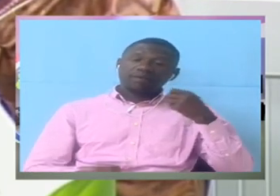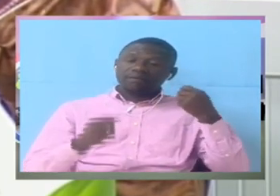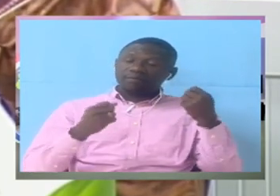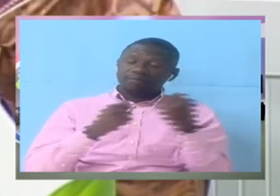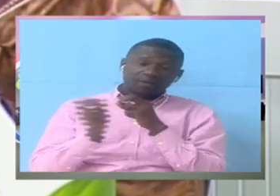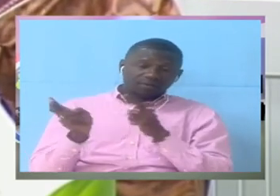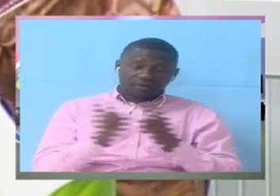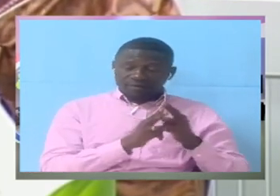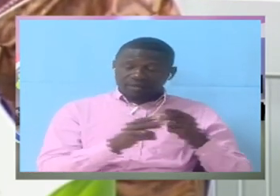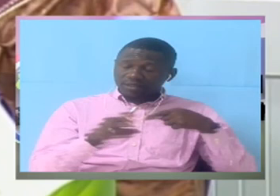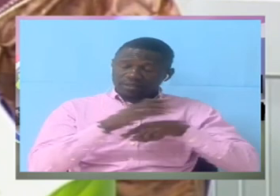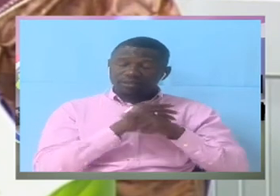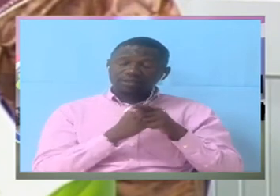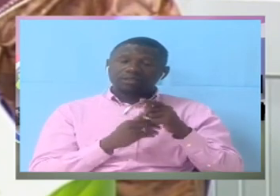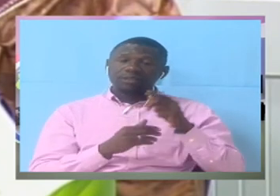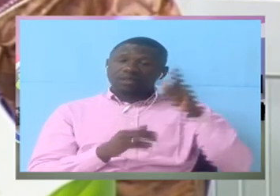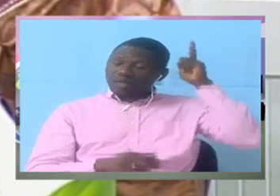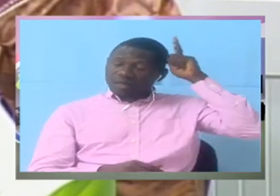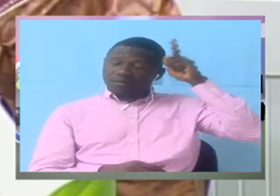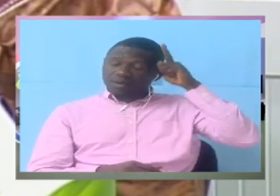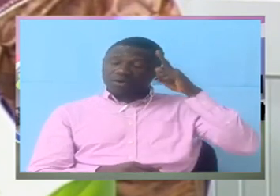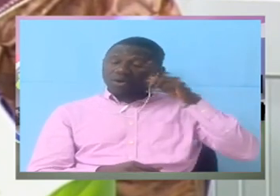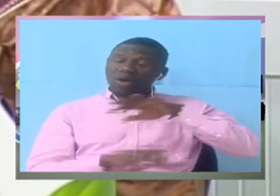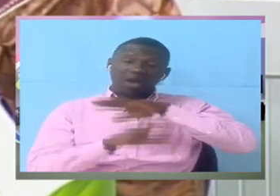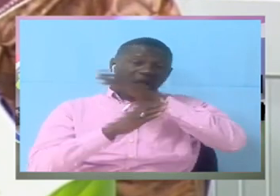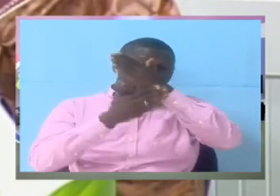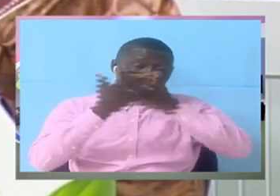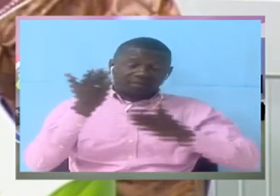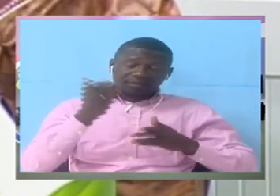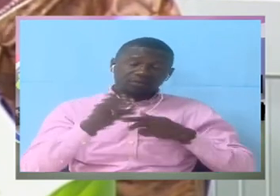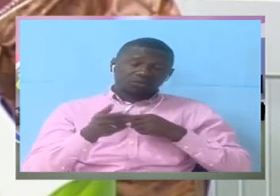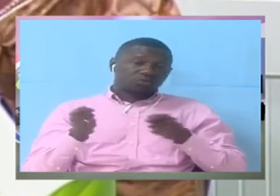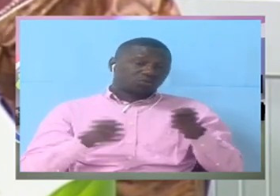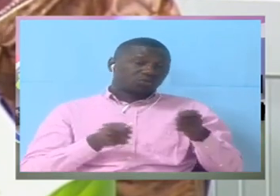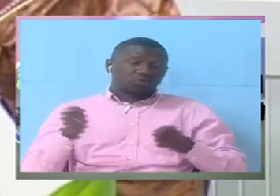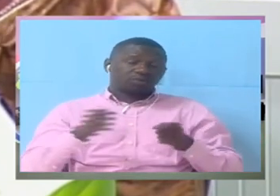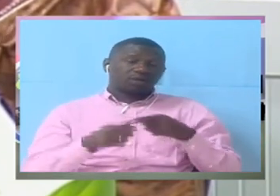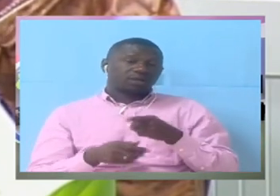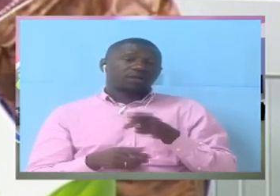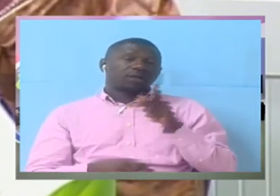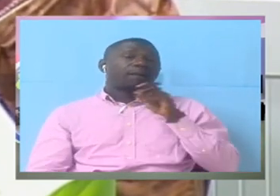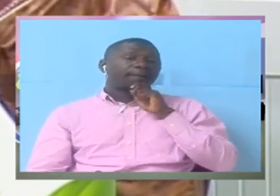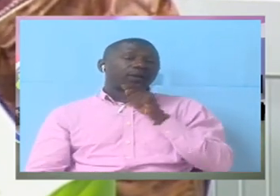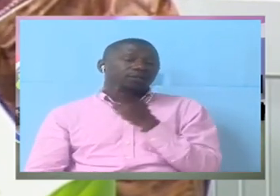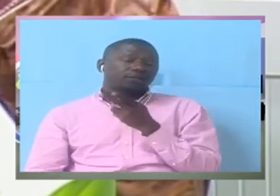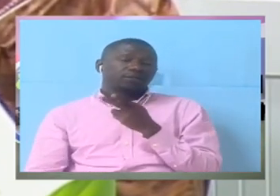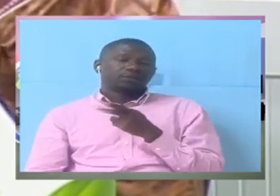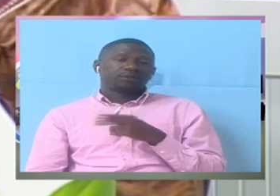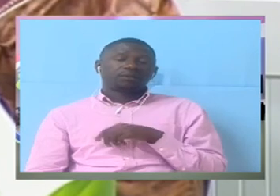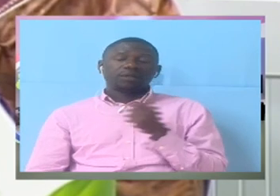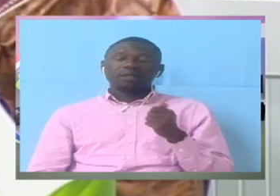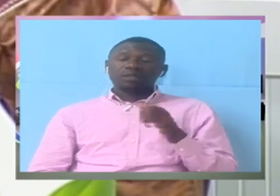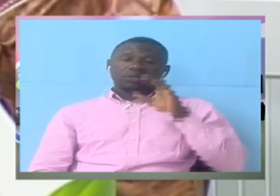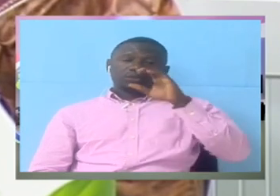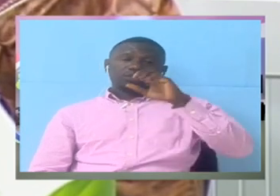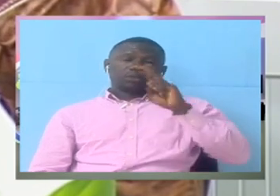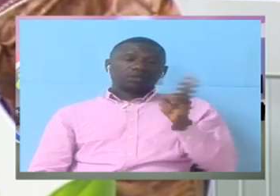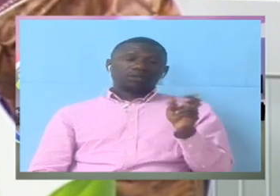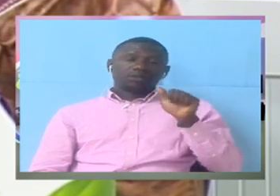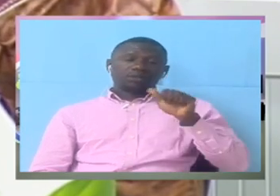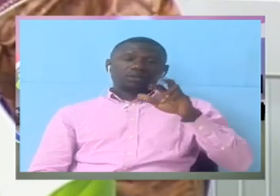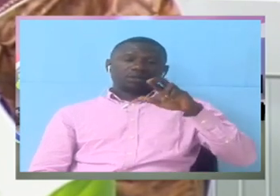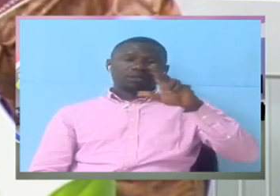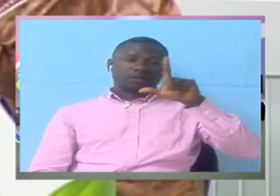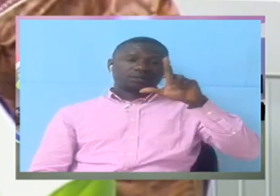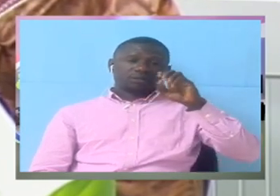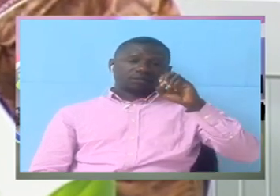Liberia or the war, half of it was controlled by him. And Chastelo from Molto mume yalonko. And Chastelo is someone